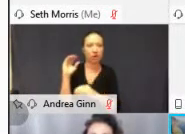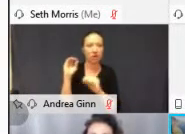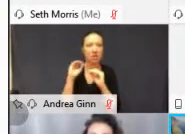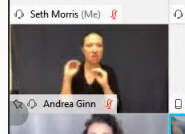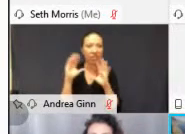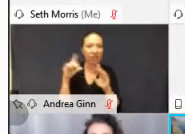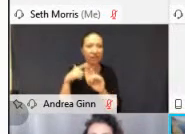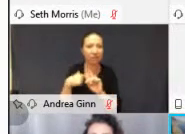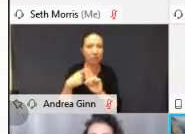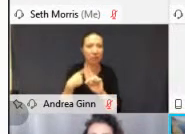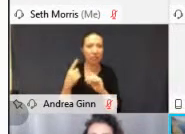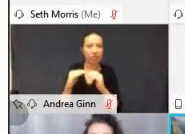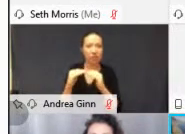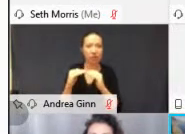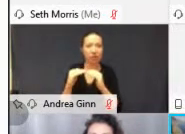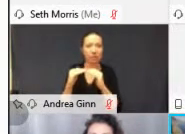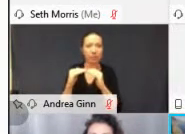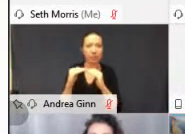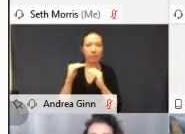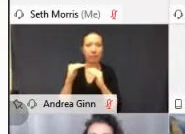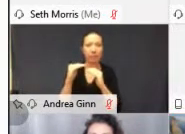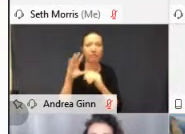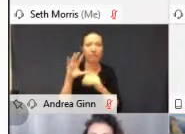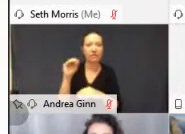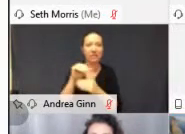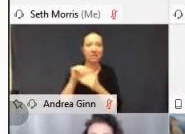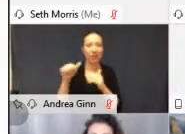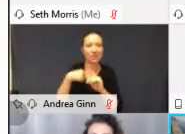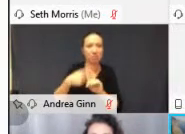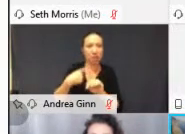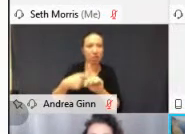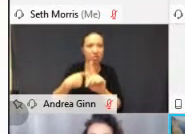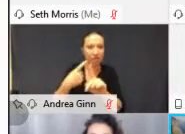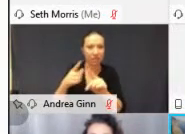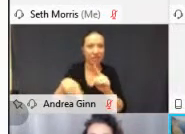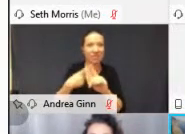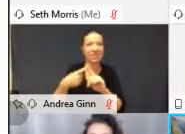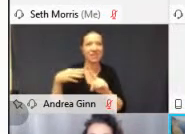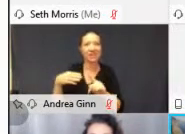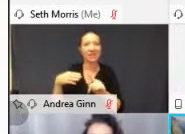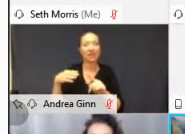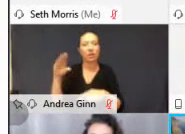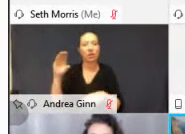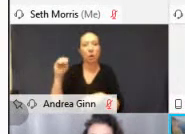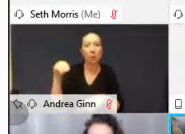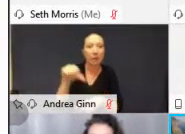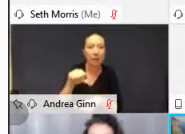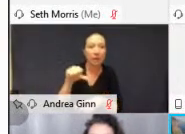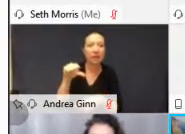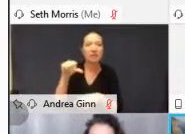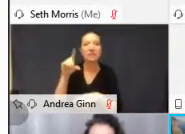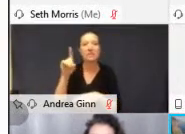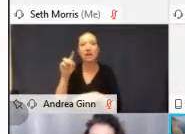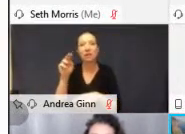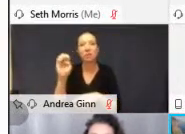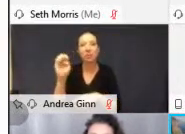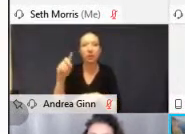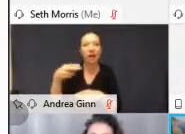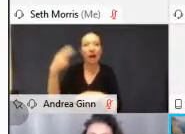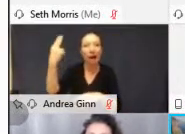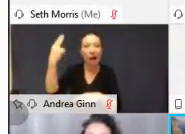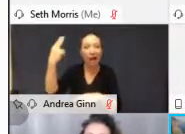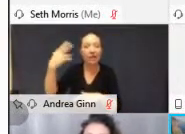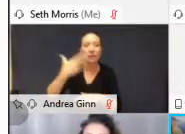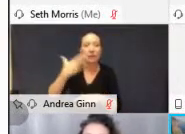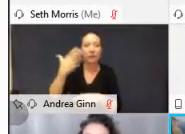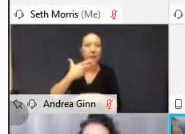per month for their coverage and having, high copays and deductibles. Under one of these